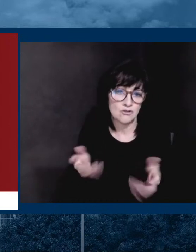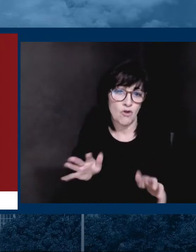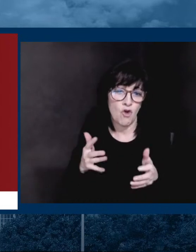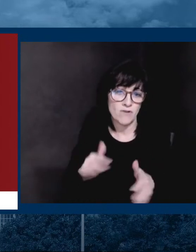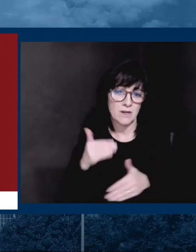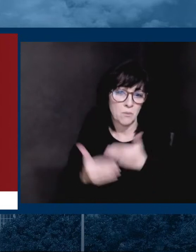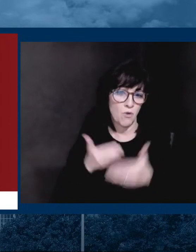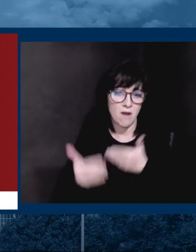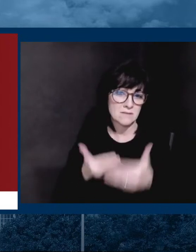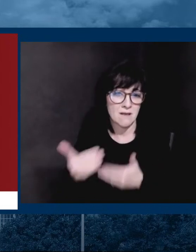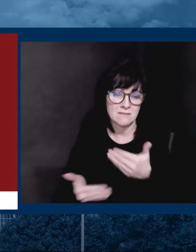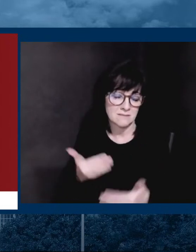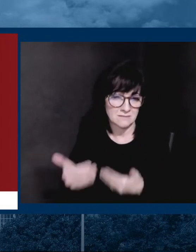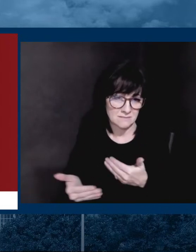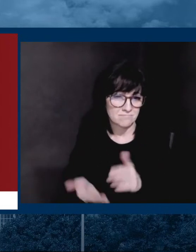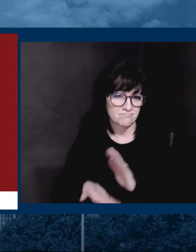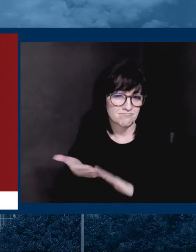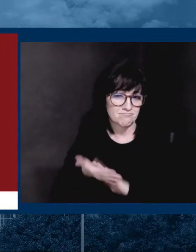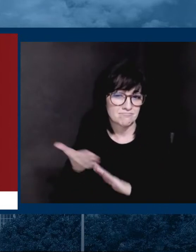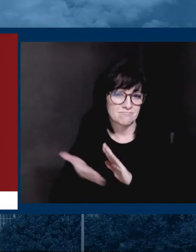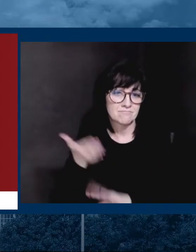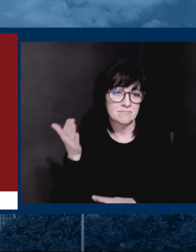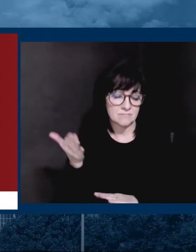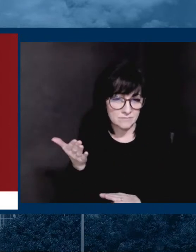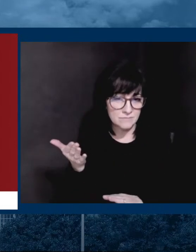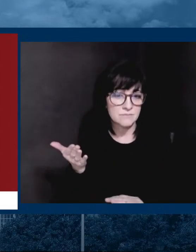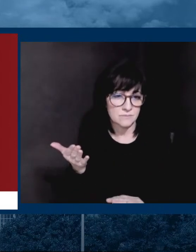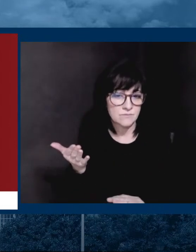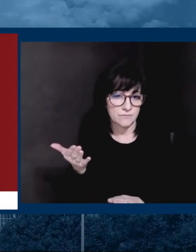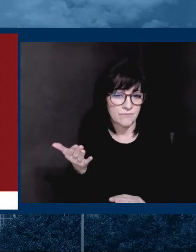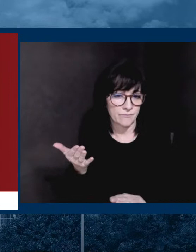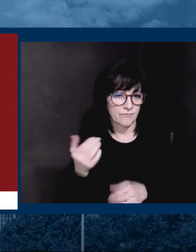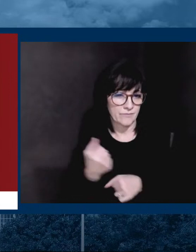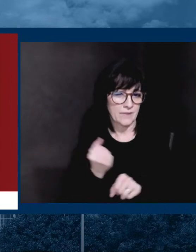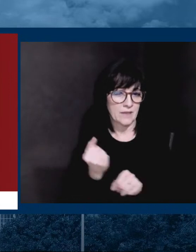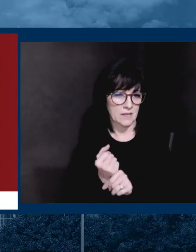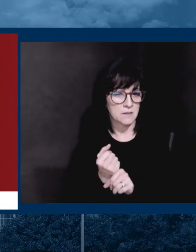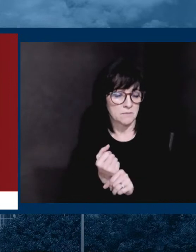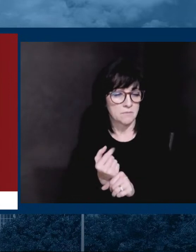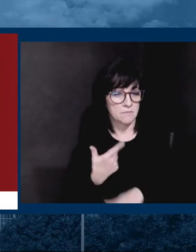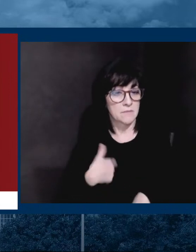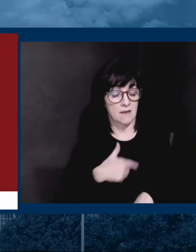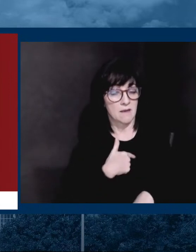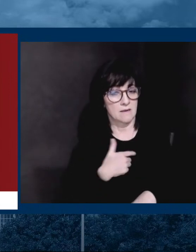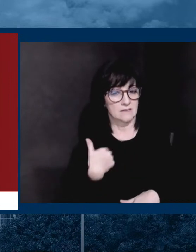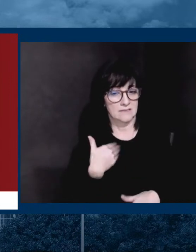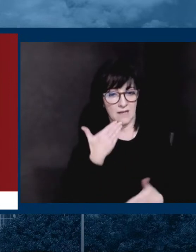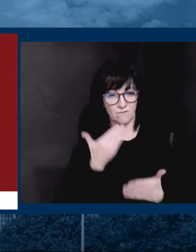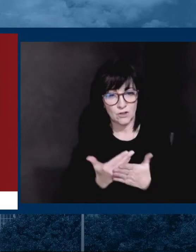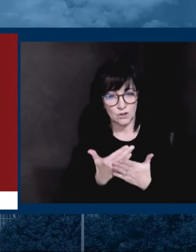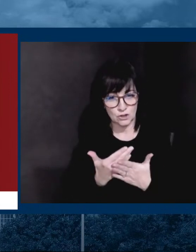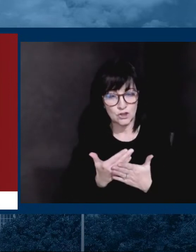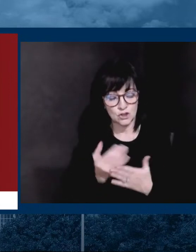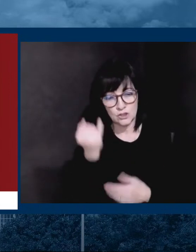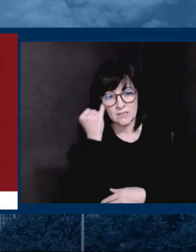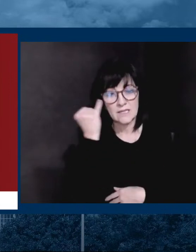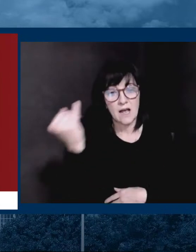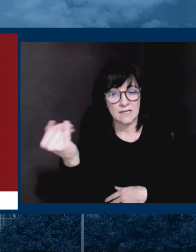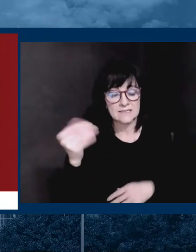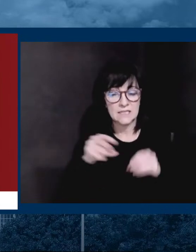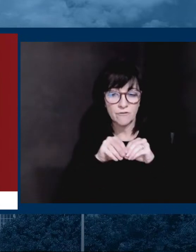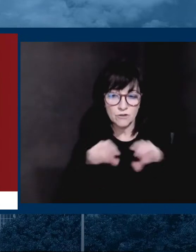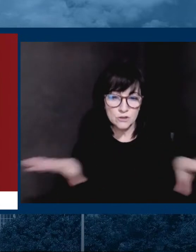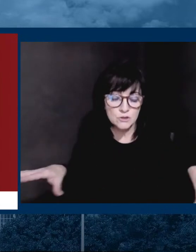200,000 plus number of tests done, which enable us to have a better idea of the spread of the COVID-19 in our